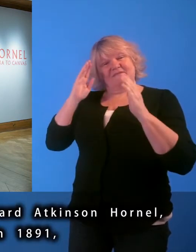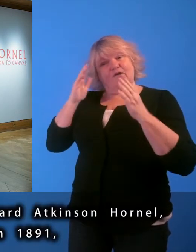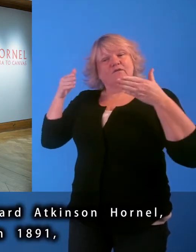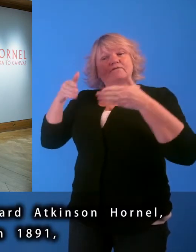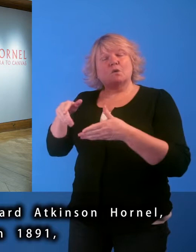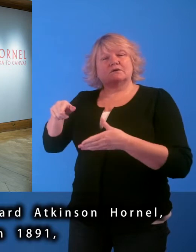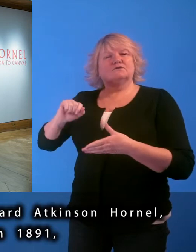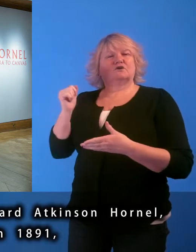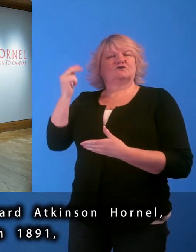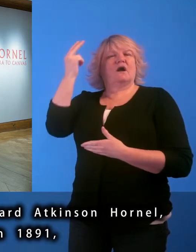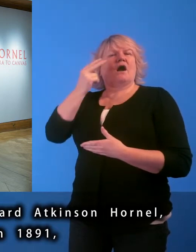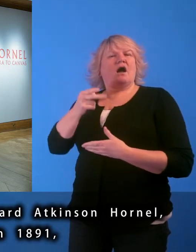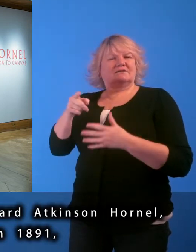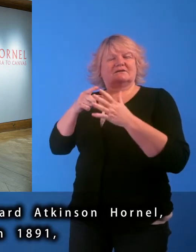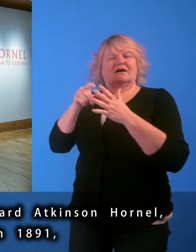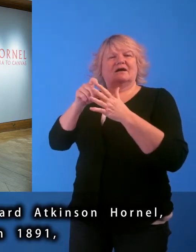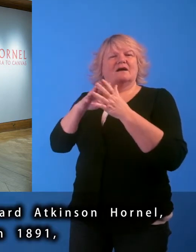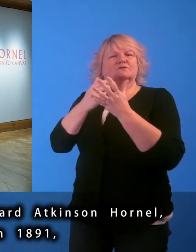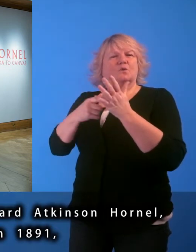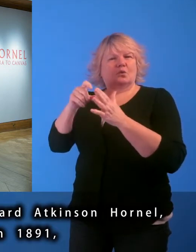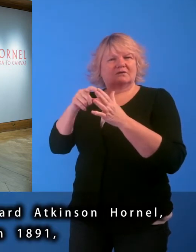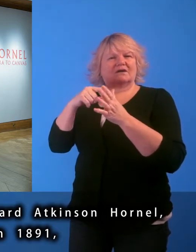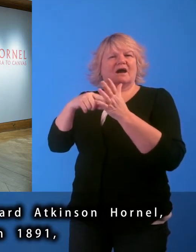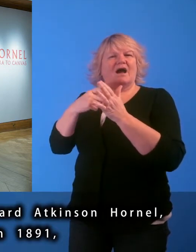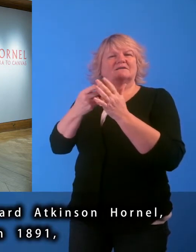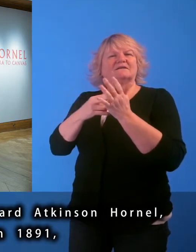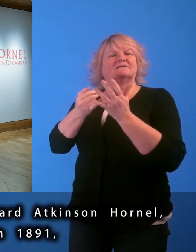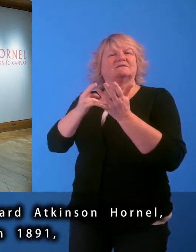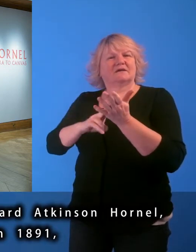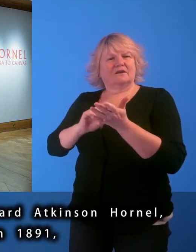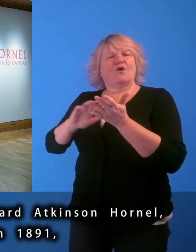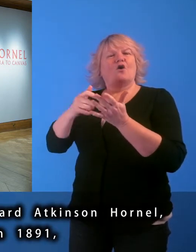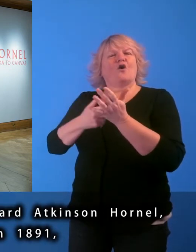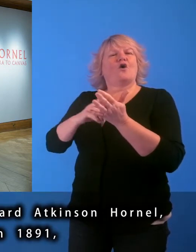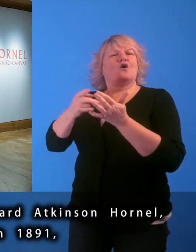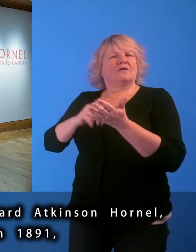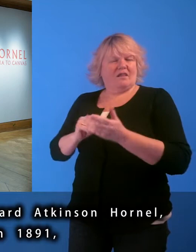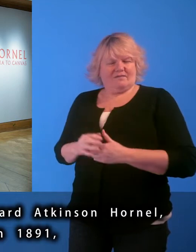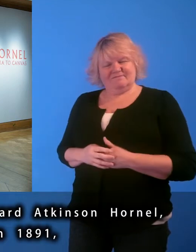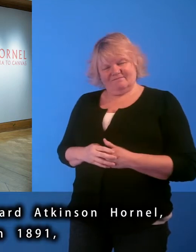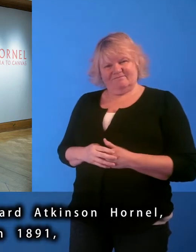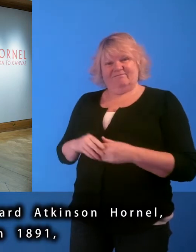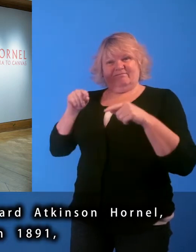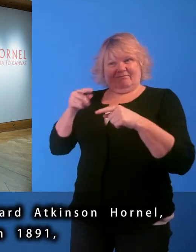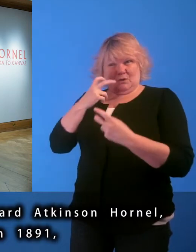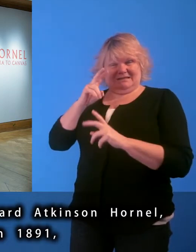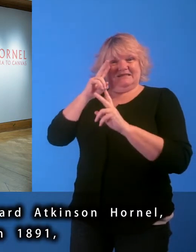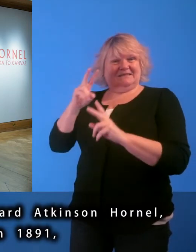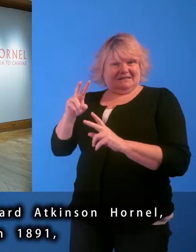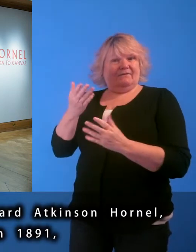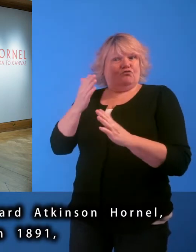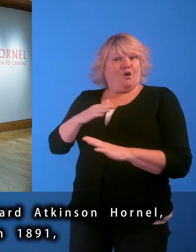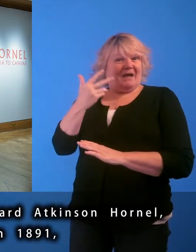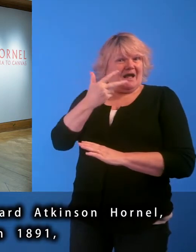It focuses on Scottish artist Edward Atkinson Hornel and shows that